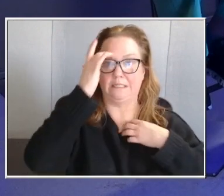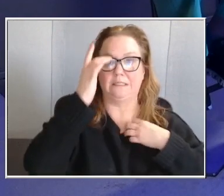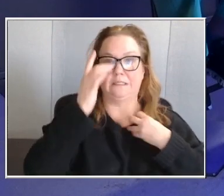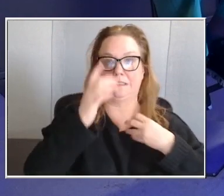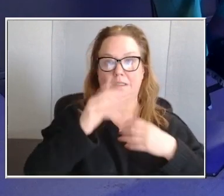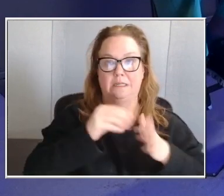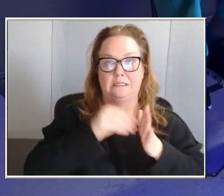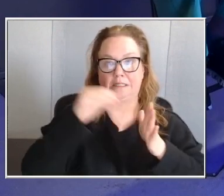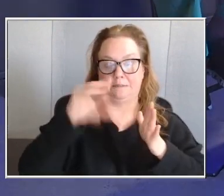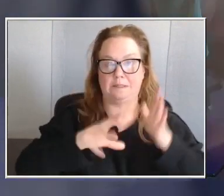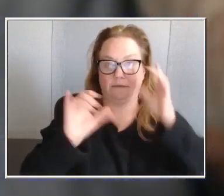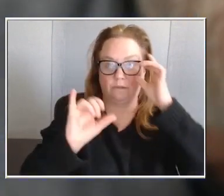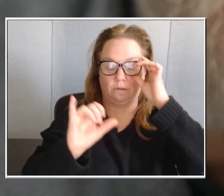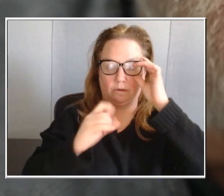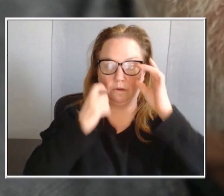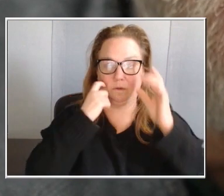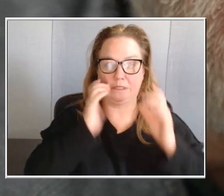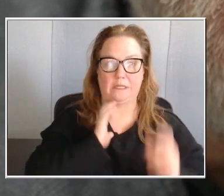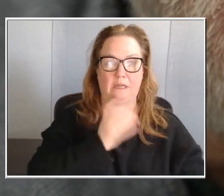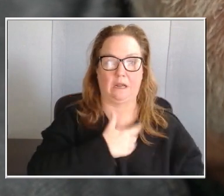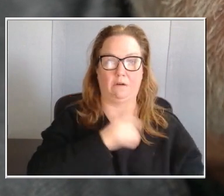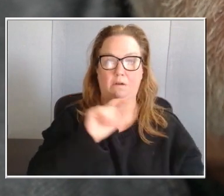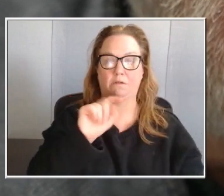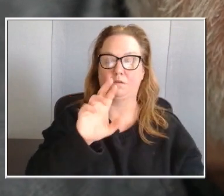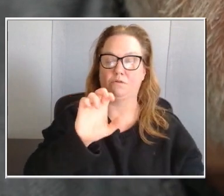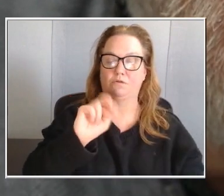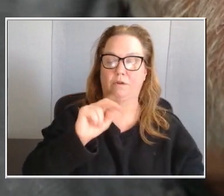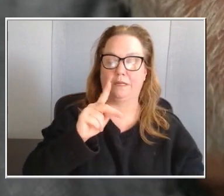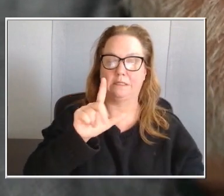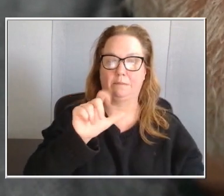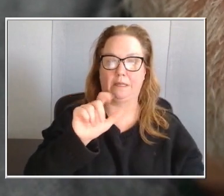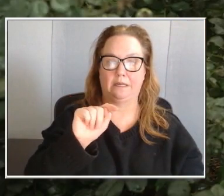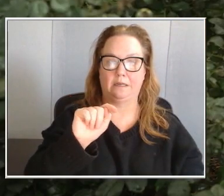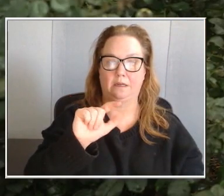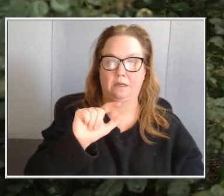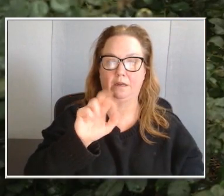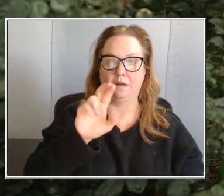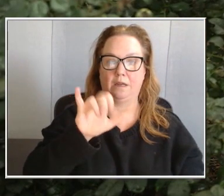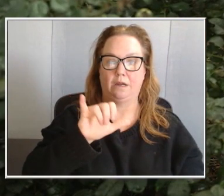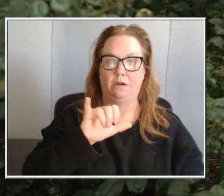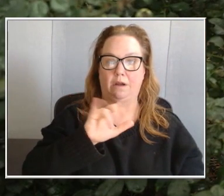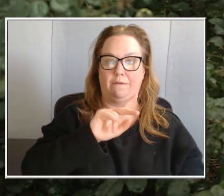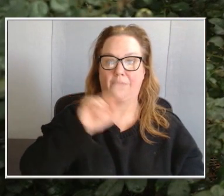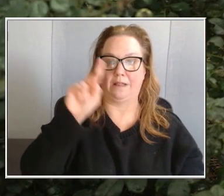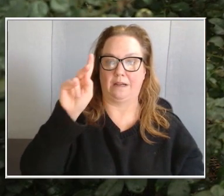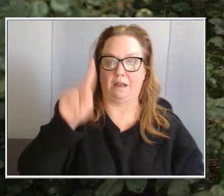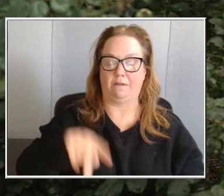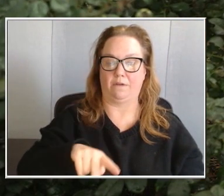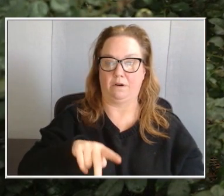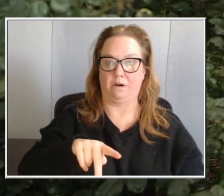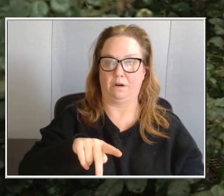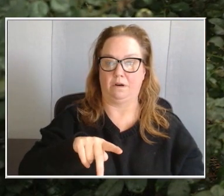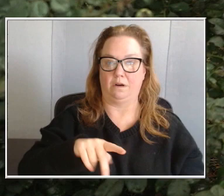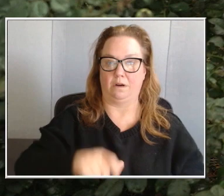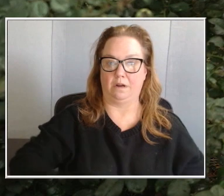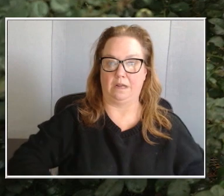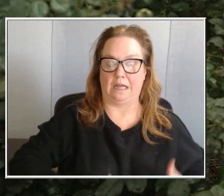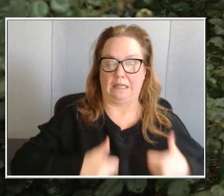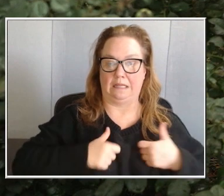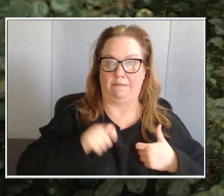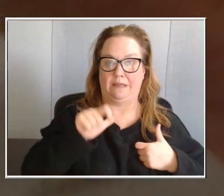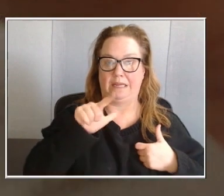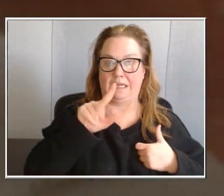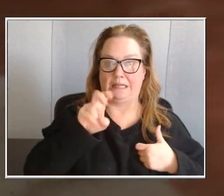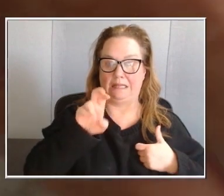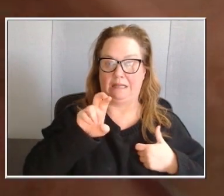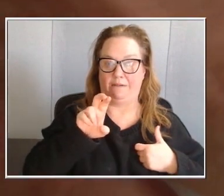expensive. Well, recently one of our transplants, Gary Gray, traveled to Philadelphia for a living liver transplant. Dr.